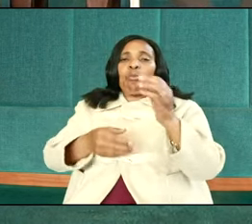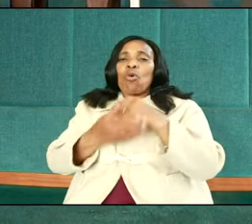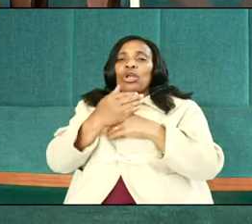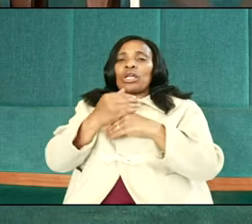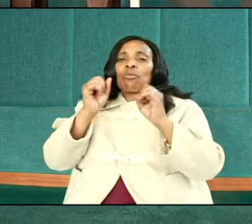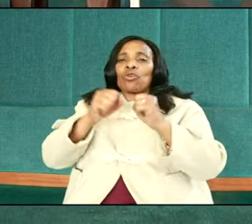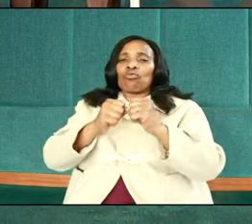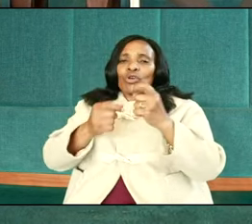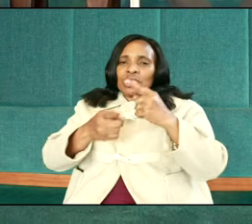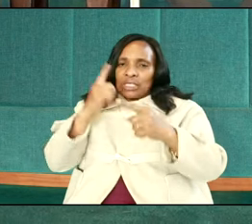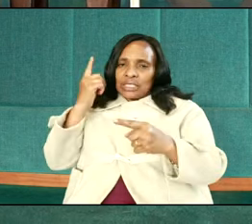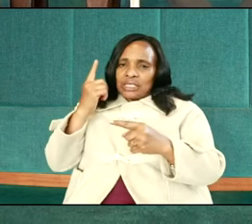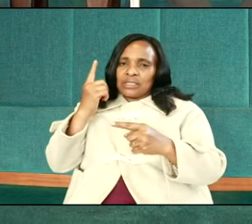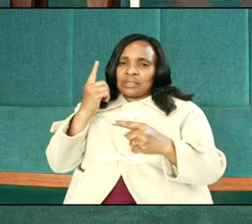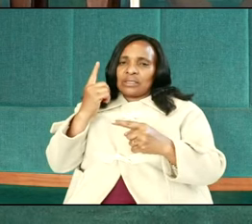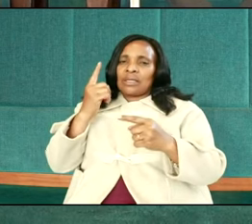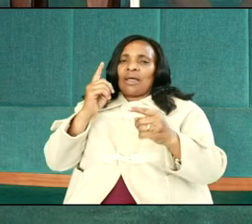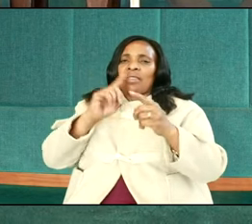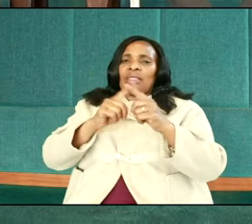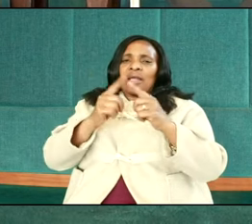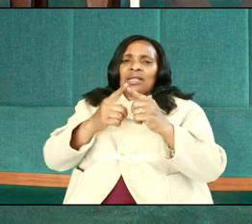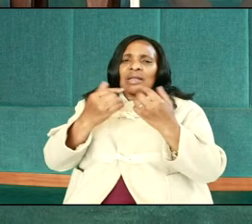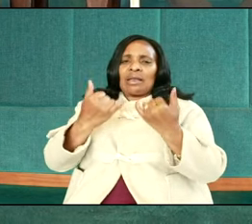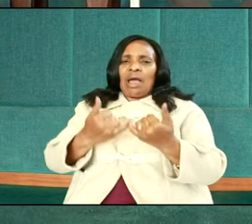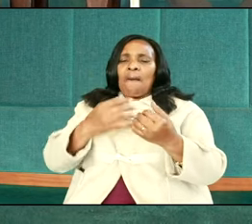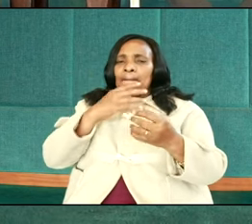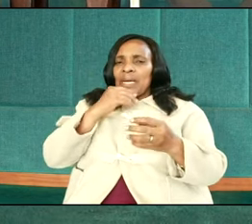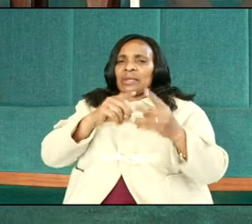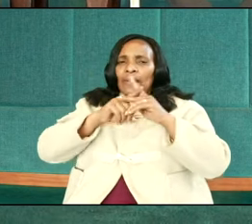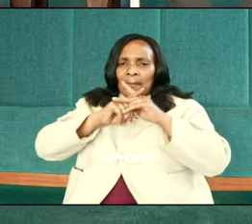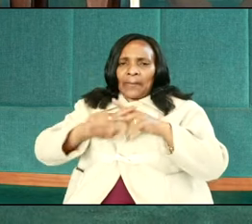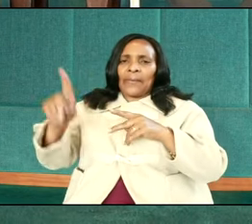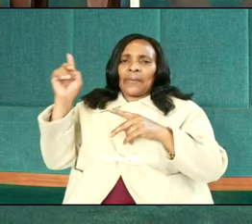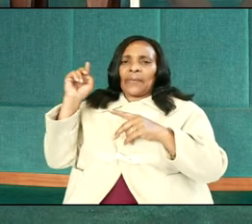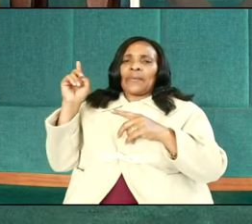Baal. And so he flees. He runs away